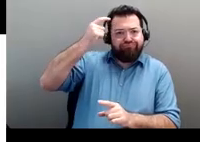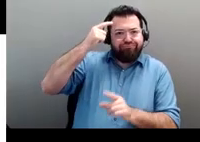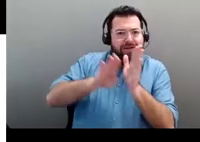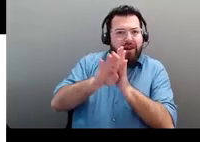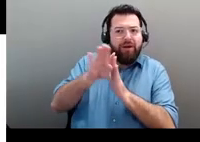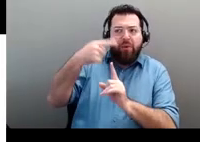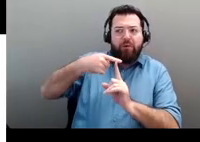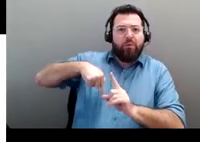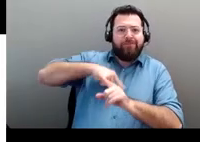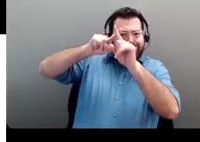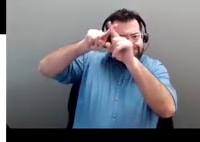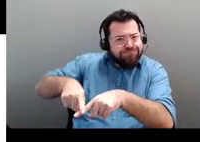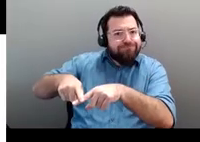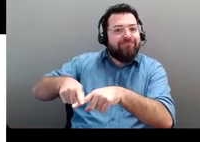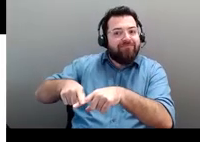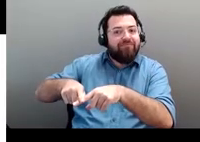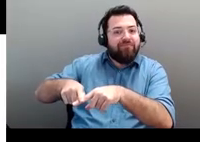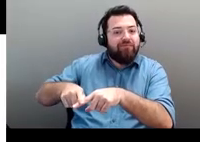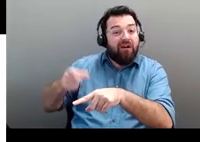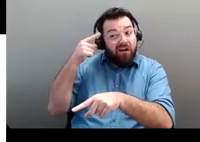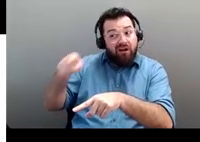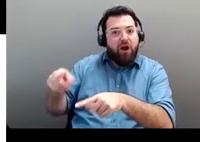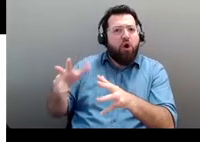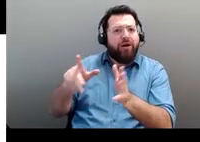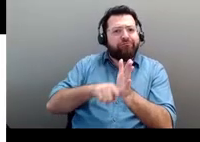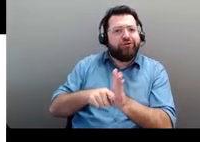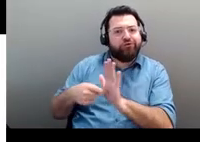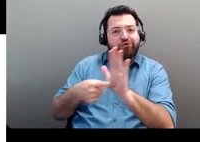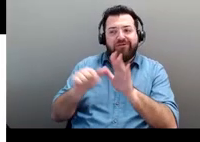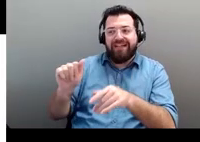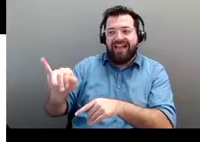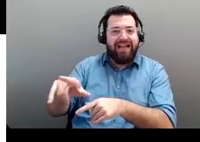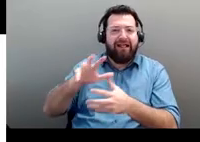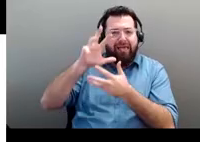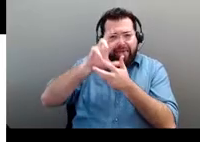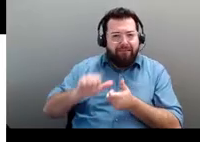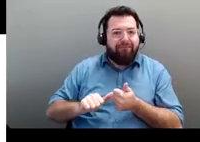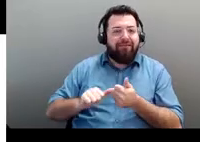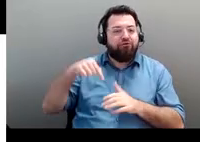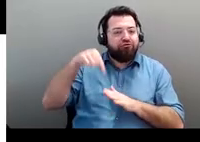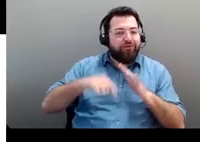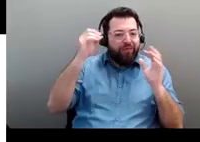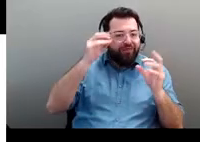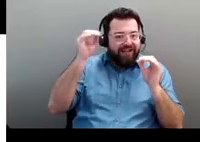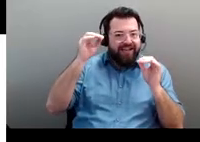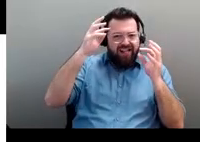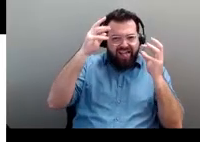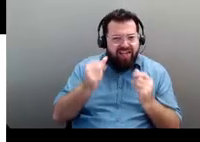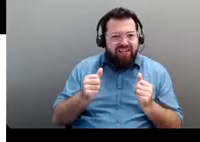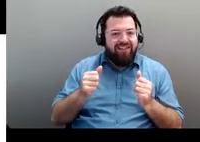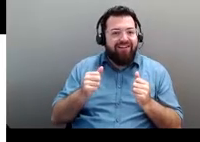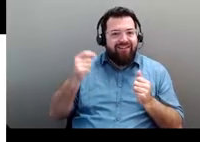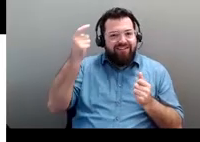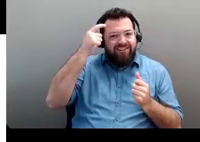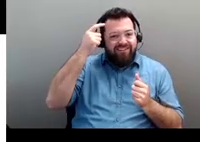AI erodes critical thinking, it erodes learning. There's mounting research. We've seen research